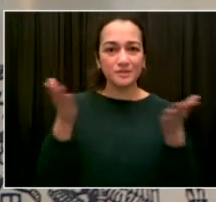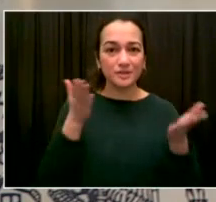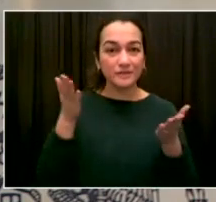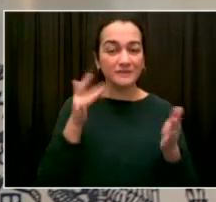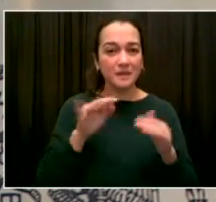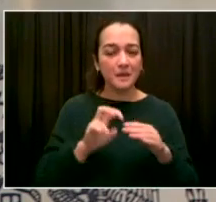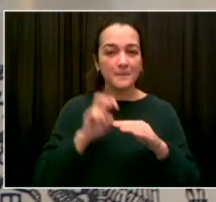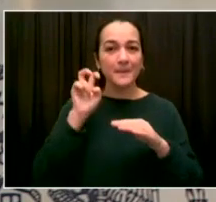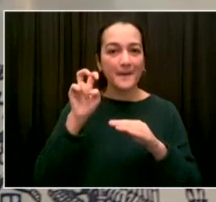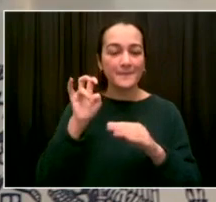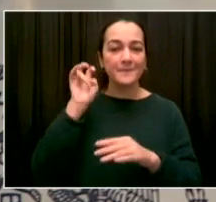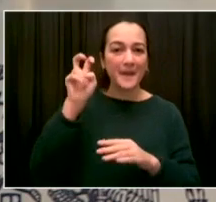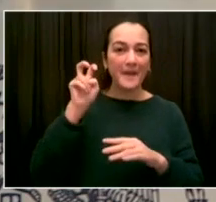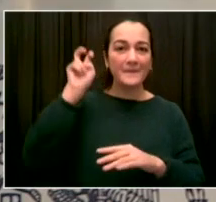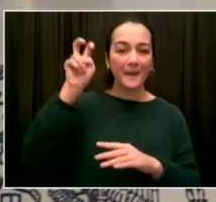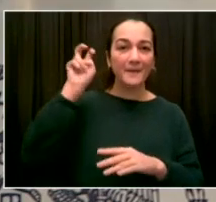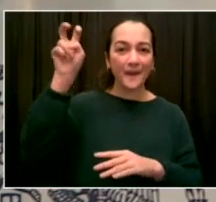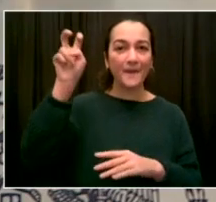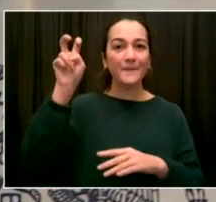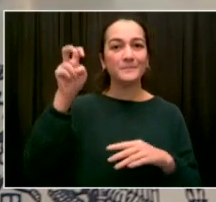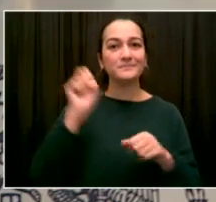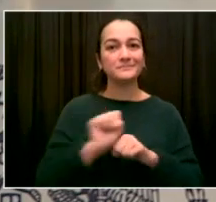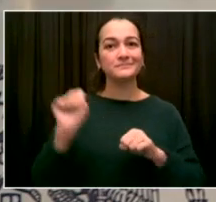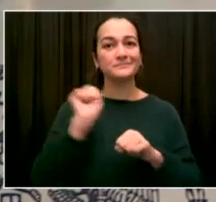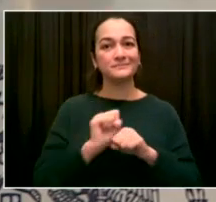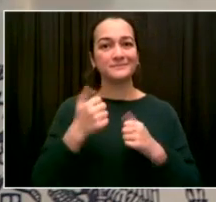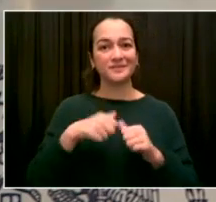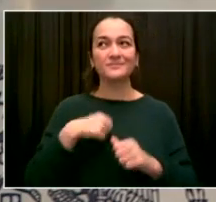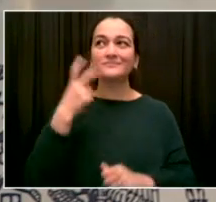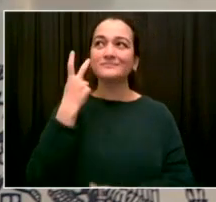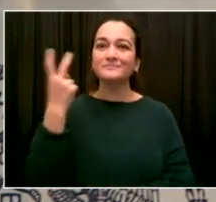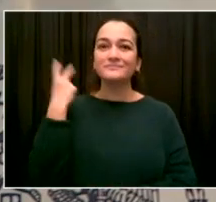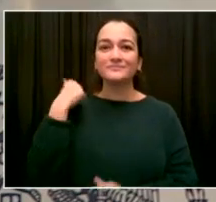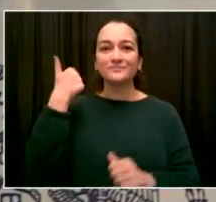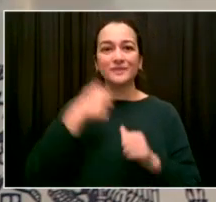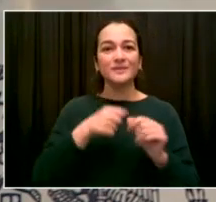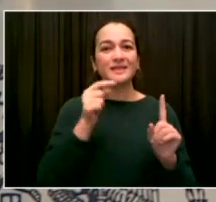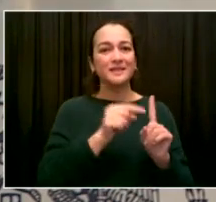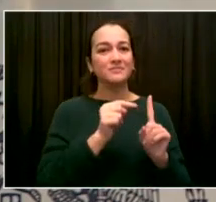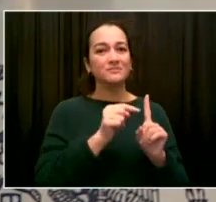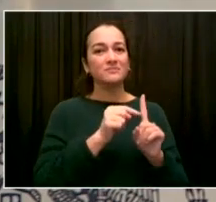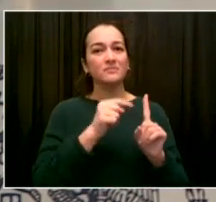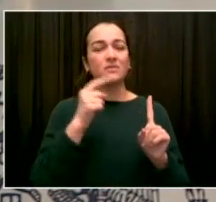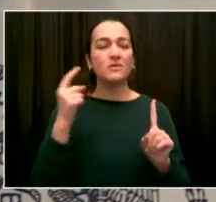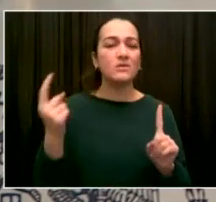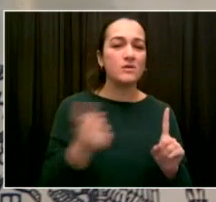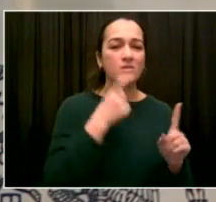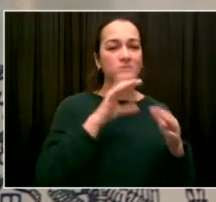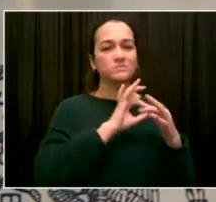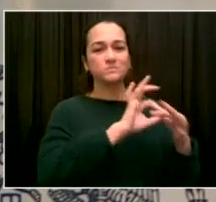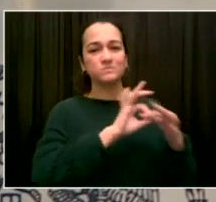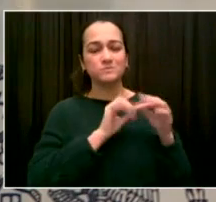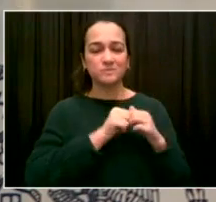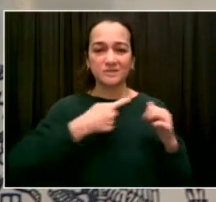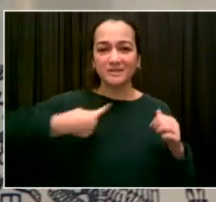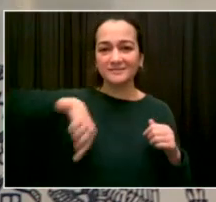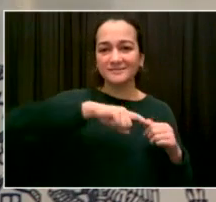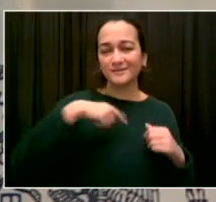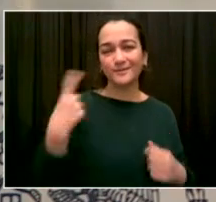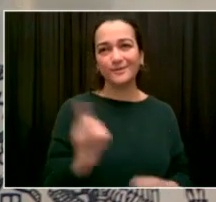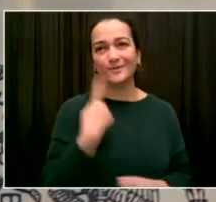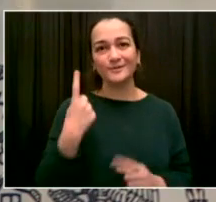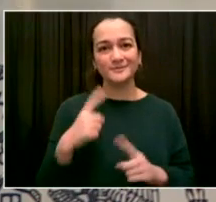a public servant that this city has produced literally in our entire history. And I'm putting Chuck Schumer up in